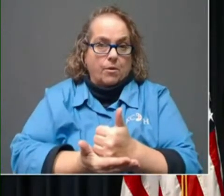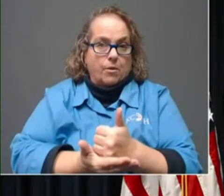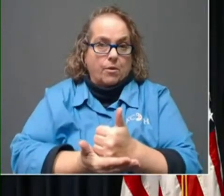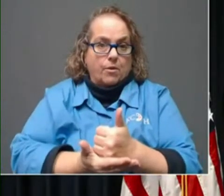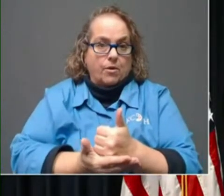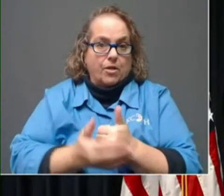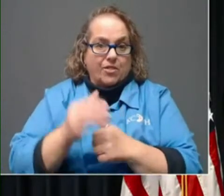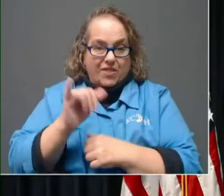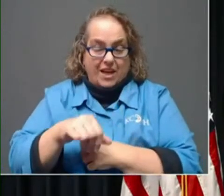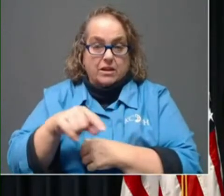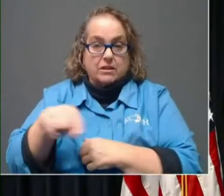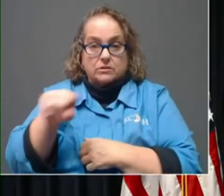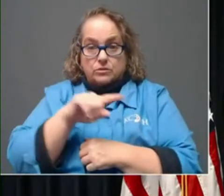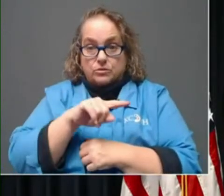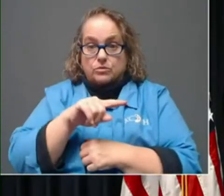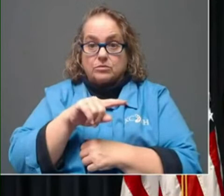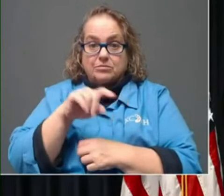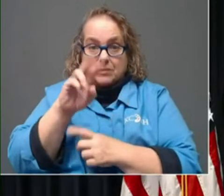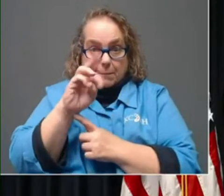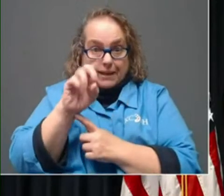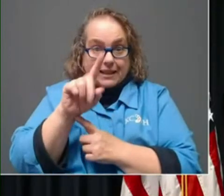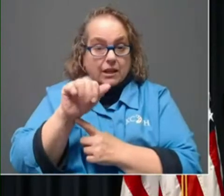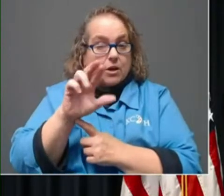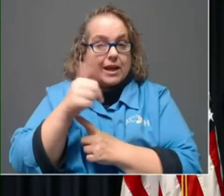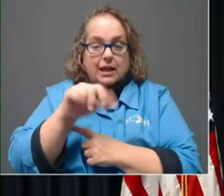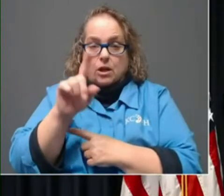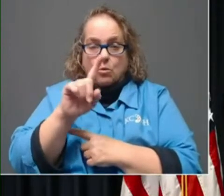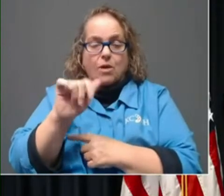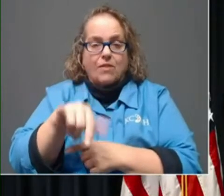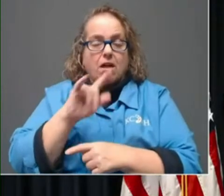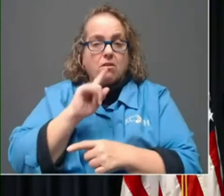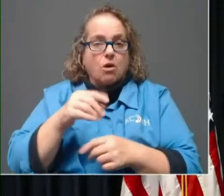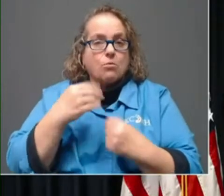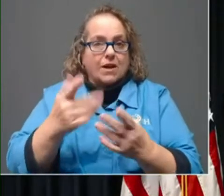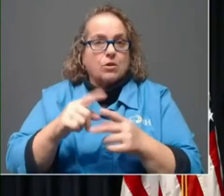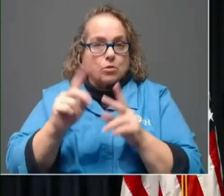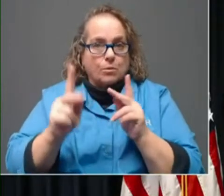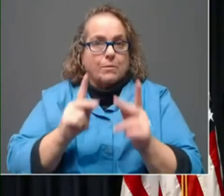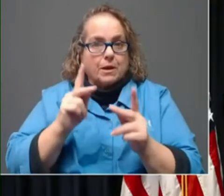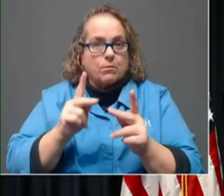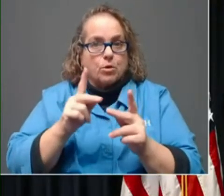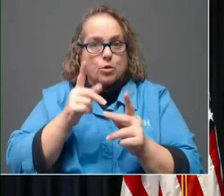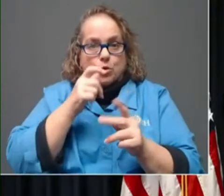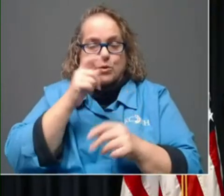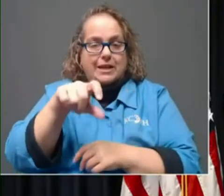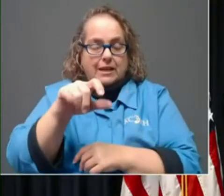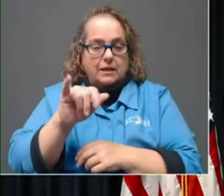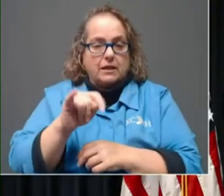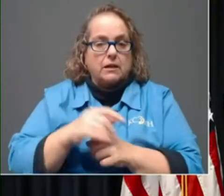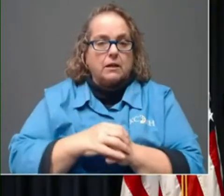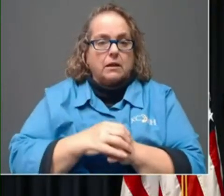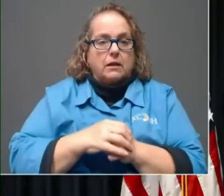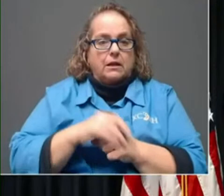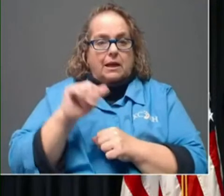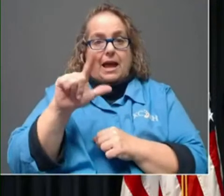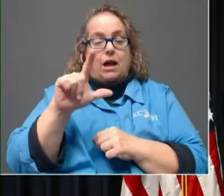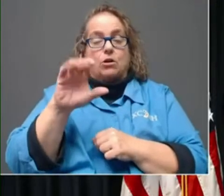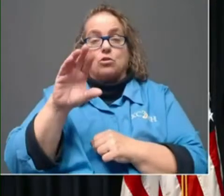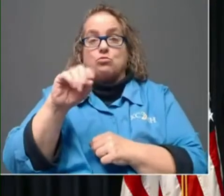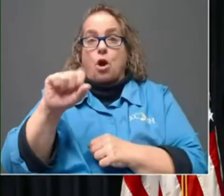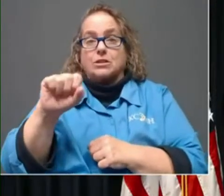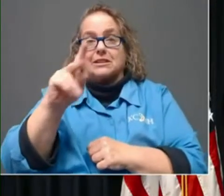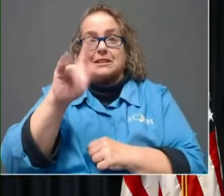those in the media or anywhere else are providing to people who need it. Al Cross from Kentucky Health